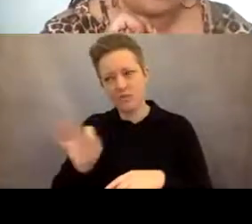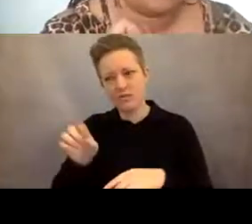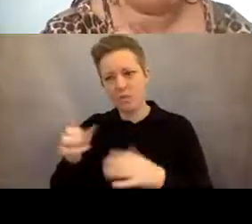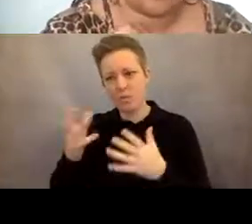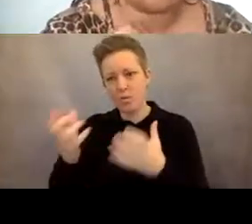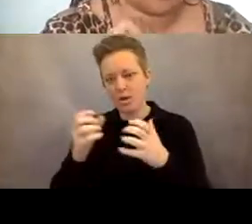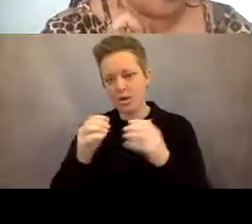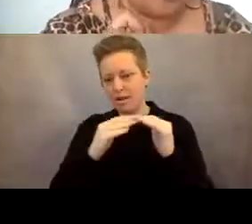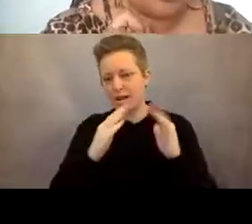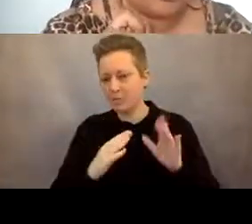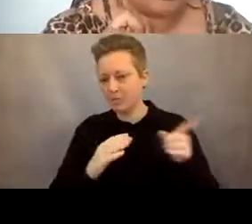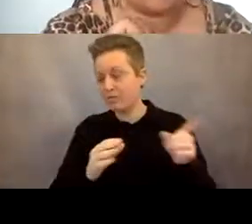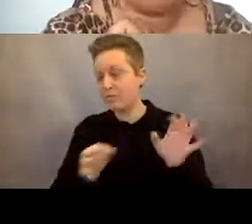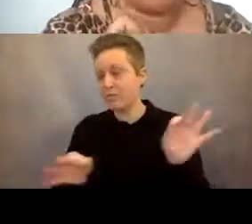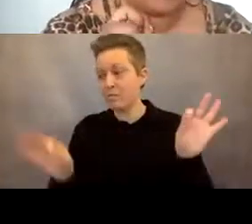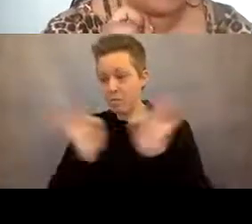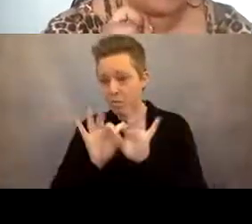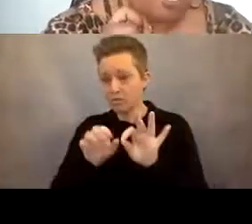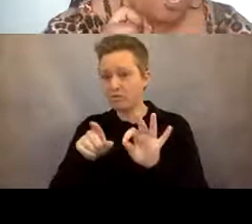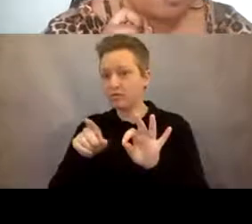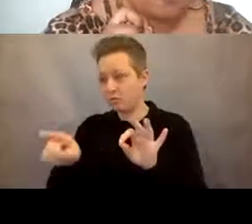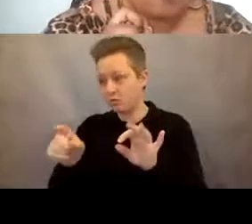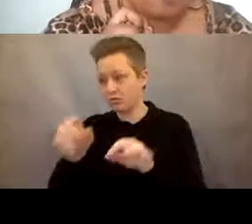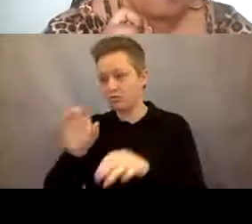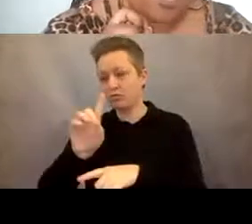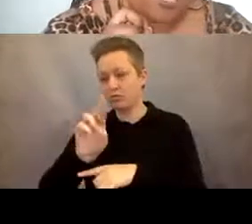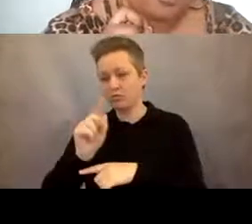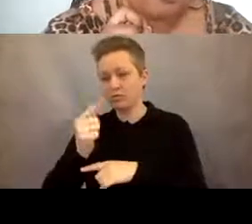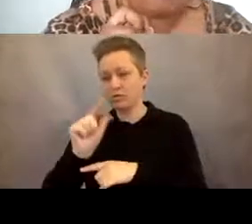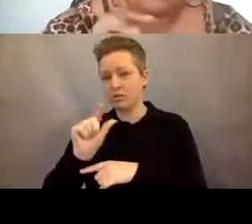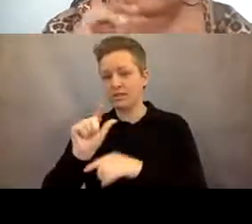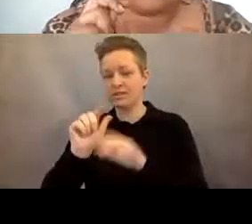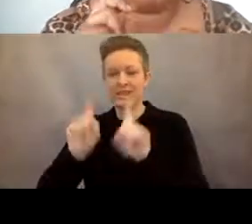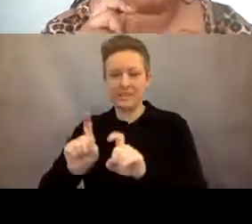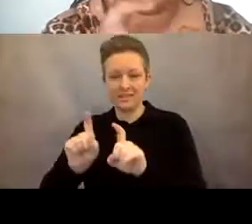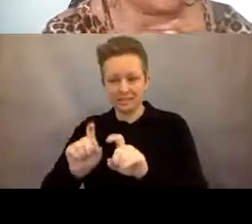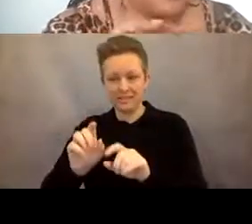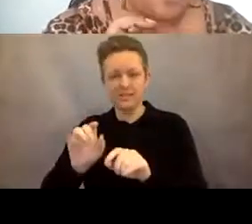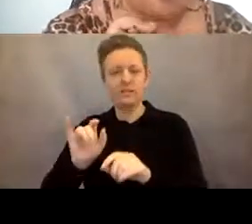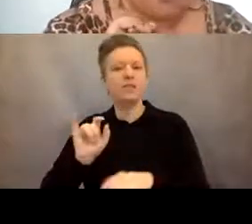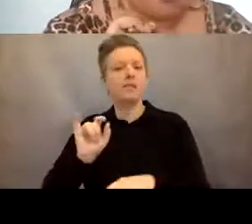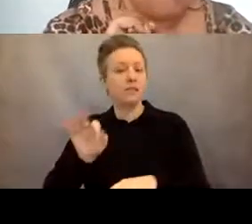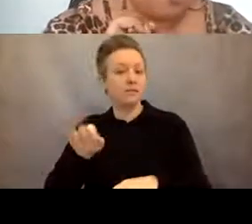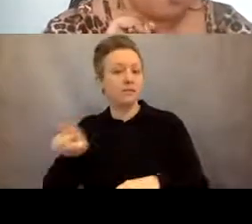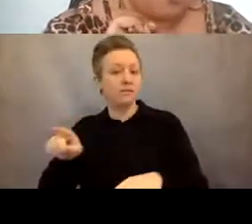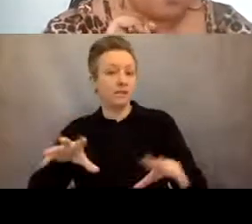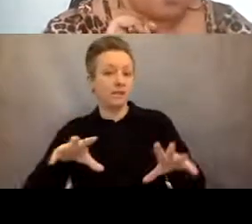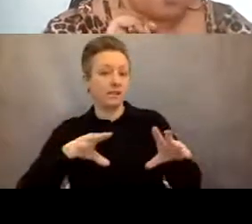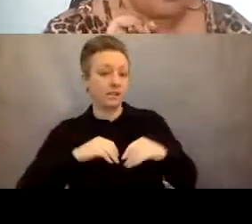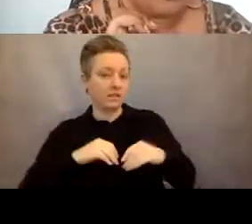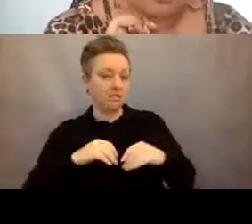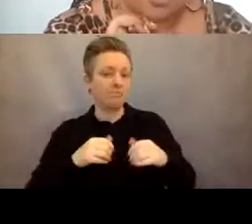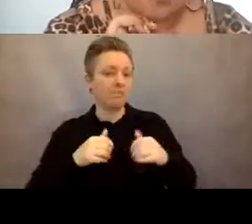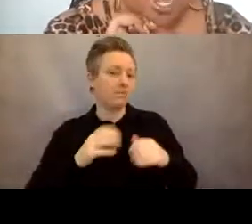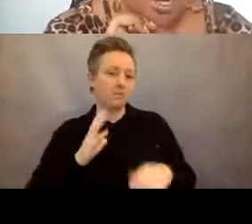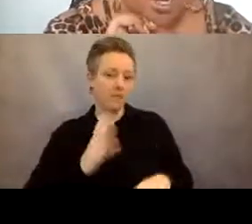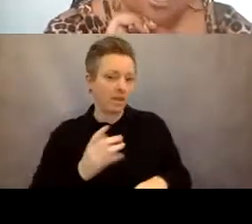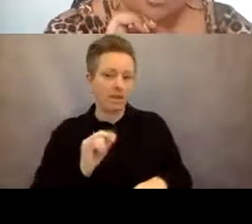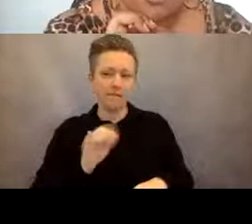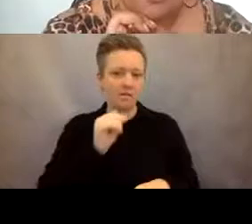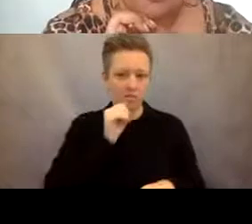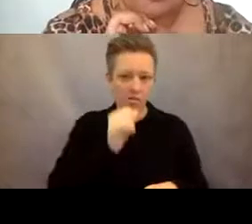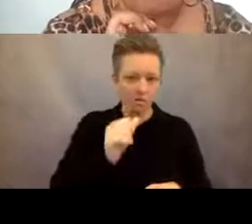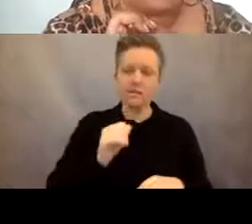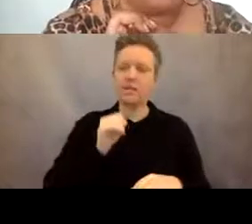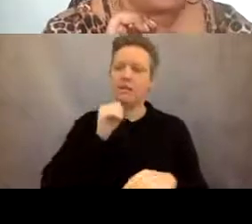wouldn't impact our relationship or the services I was able to provide them. If they did have a criminal or drug